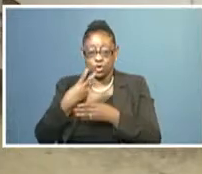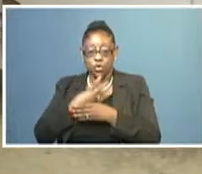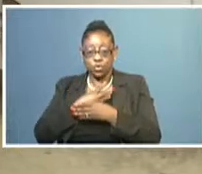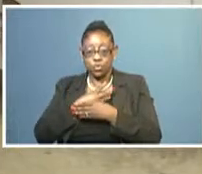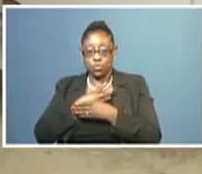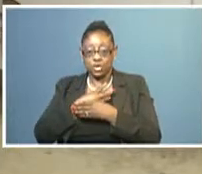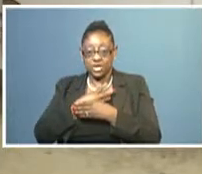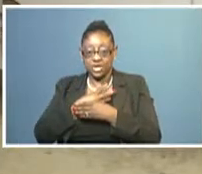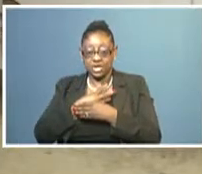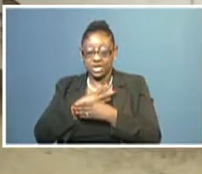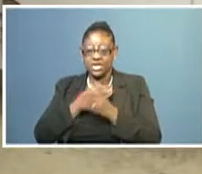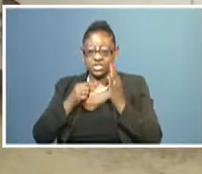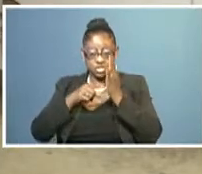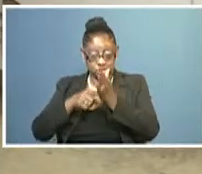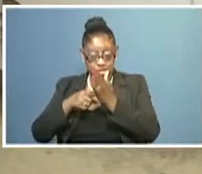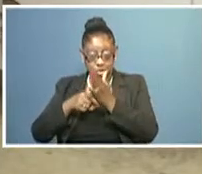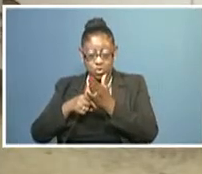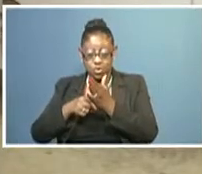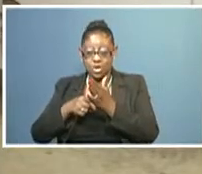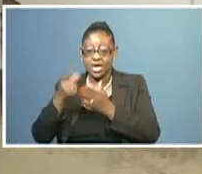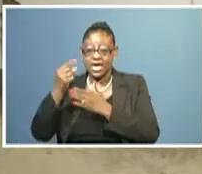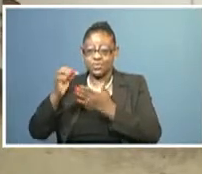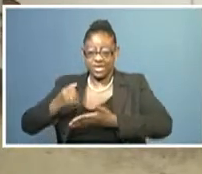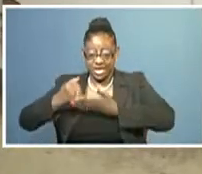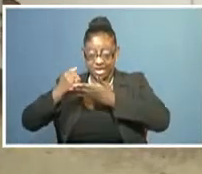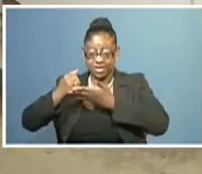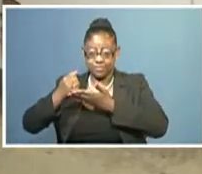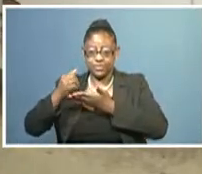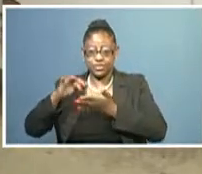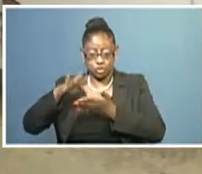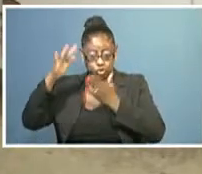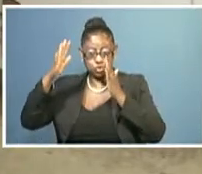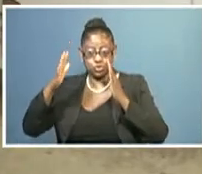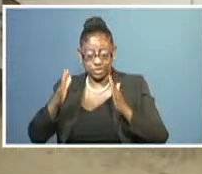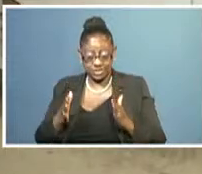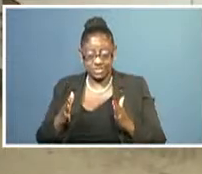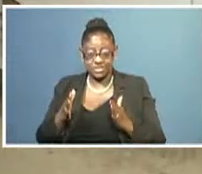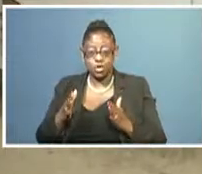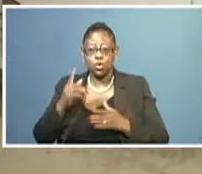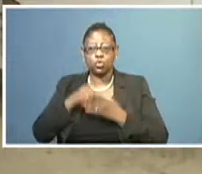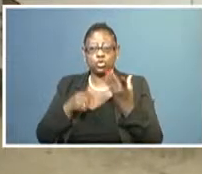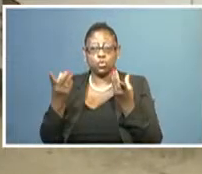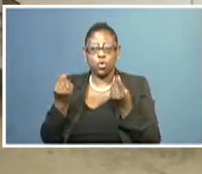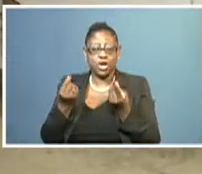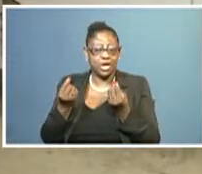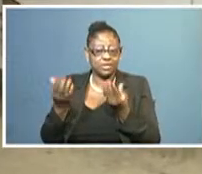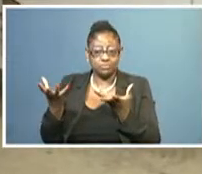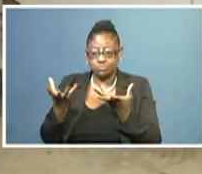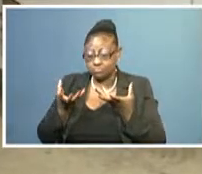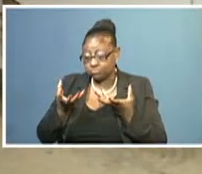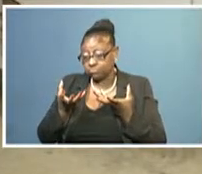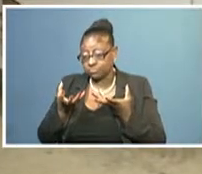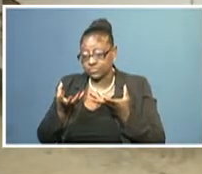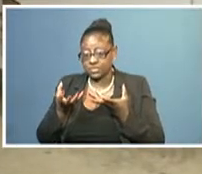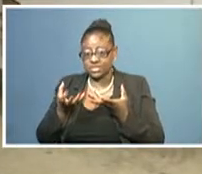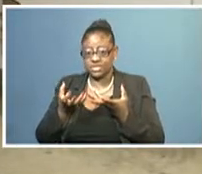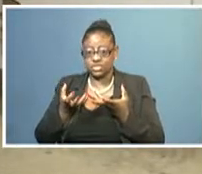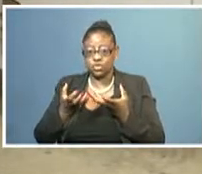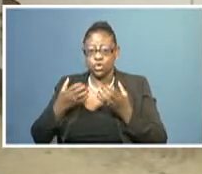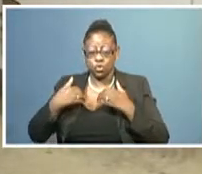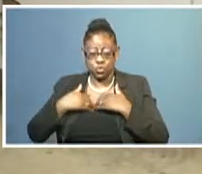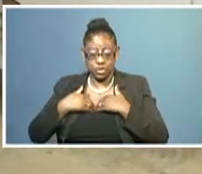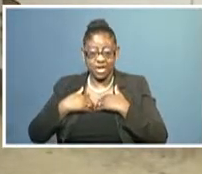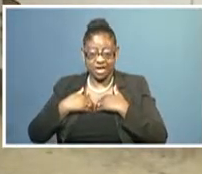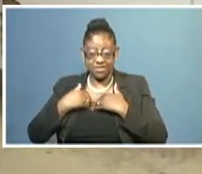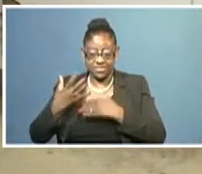the student ambassadors. So students come to us, anything that they want implemented at the university or any concerns or comments that they have, we speak